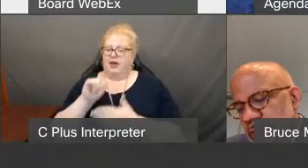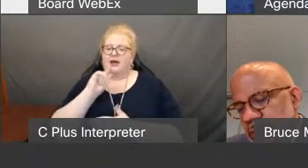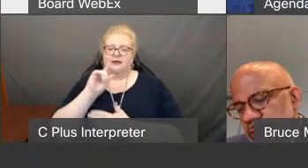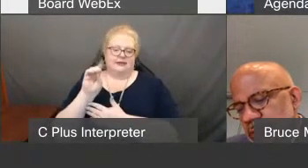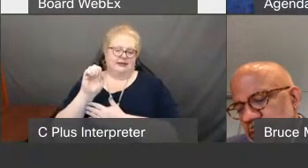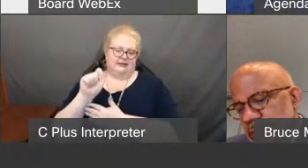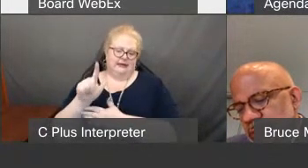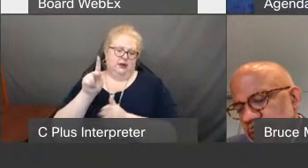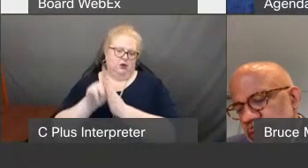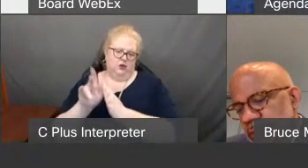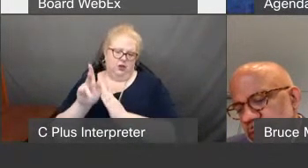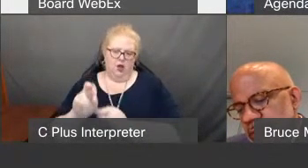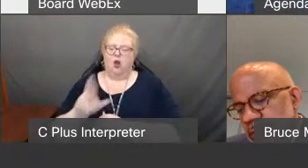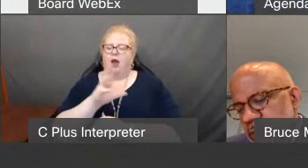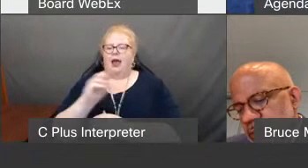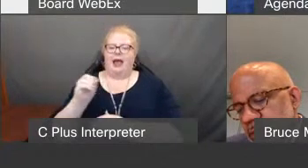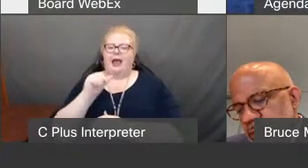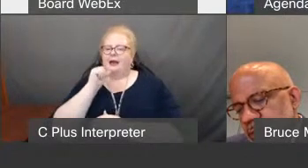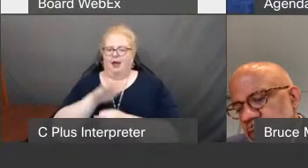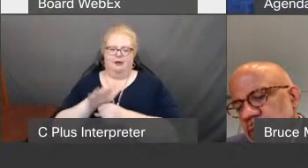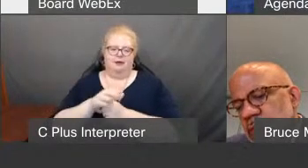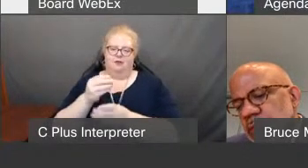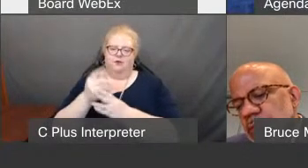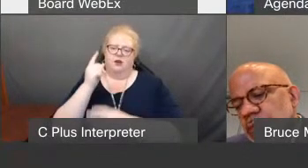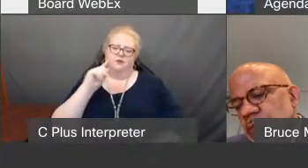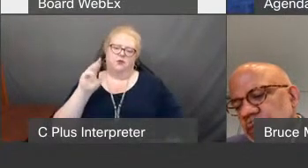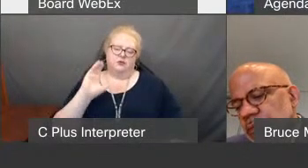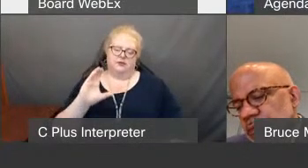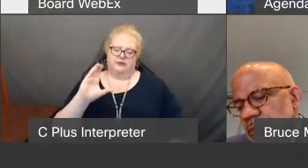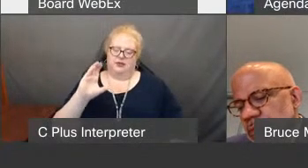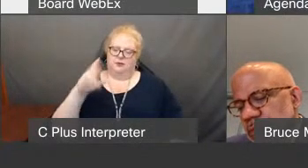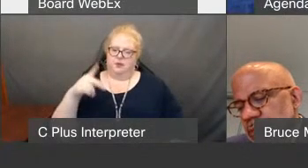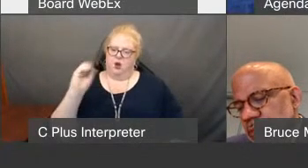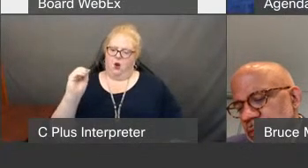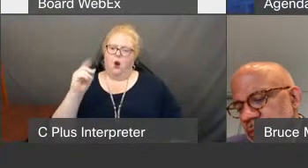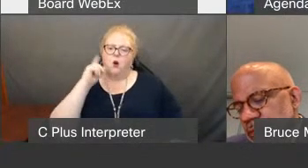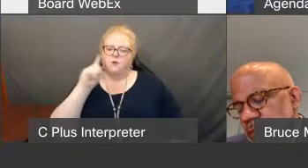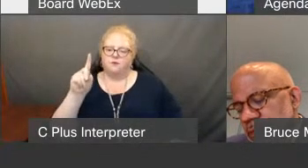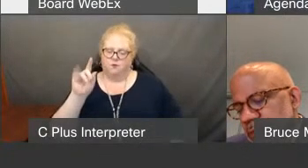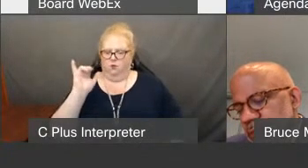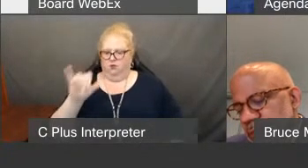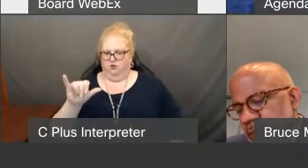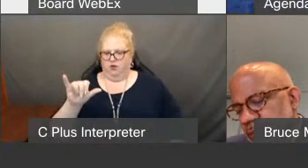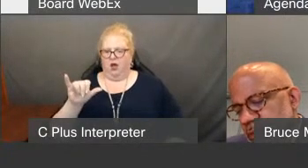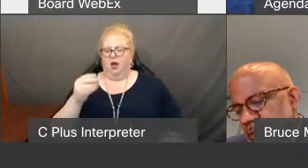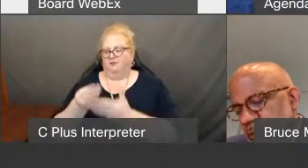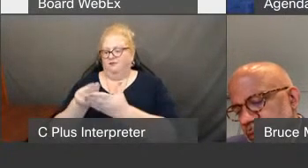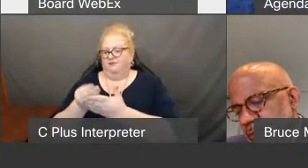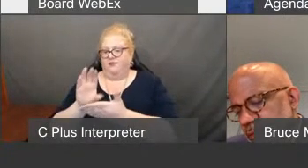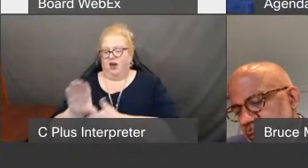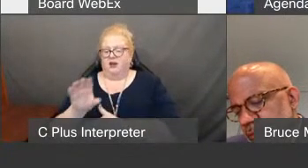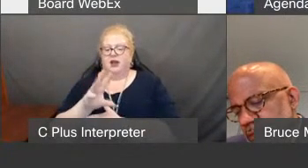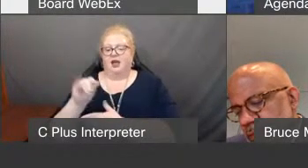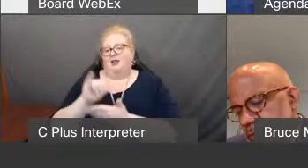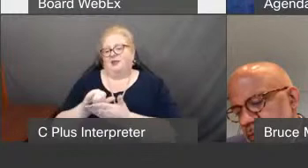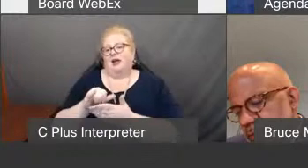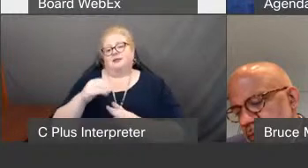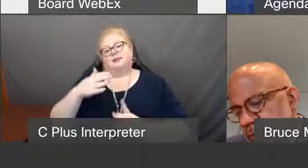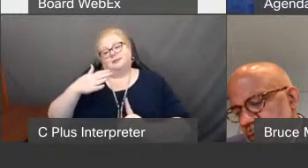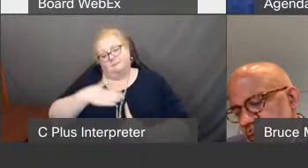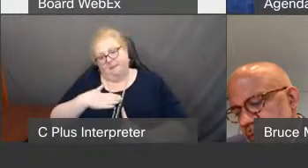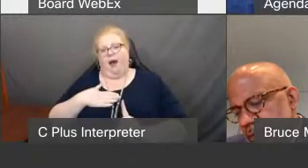I know you added some, but I don't think it's going to get us near the officers we need on that front. That's just my take on where I'm at on this. Thank